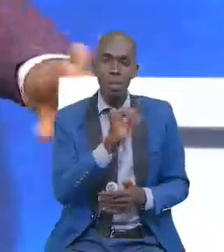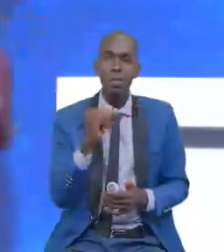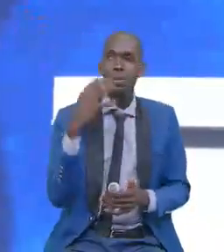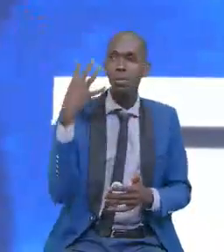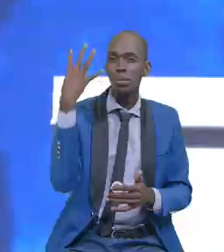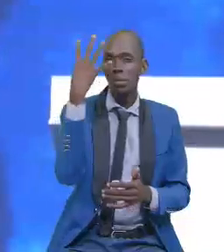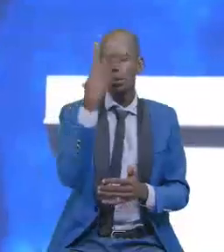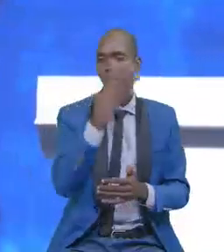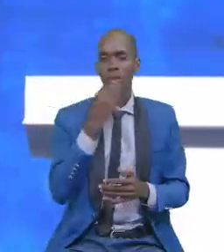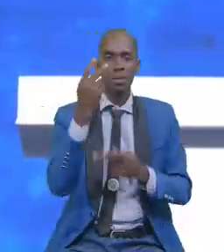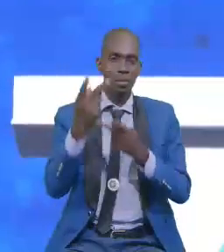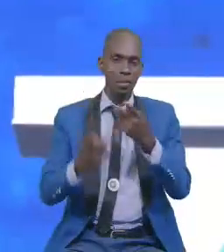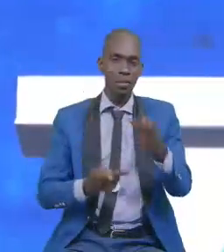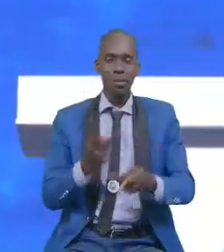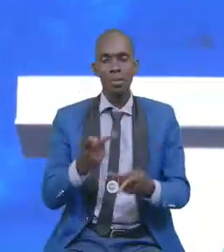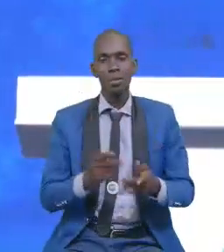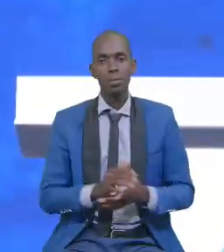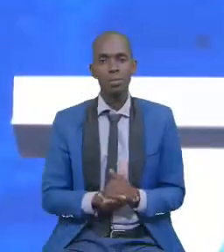visitation.